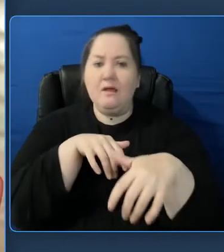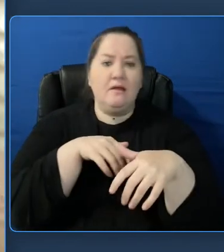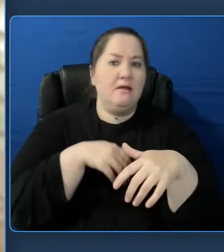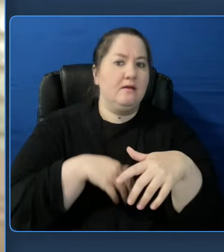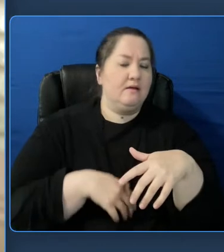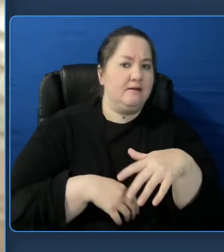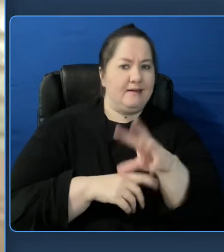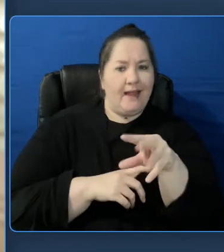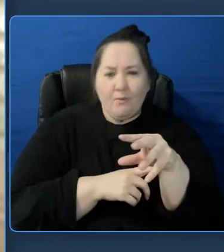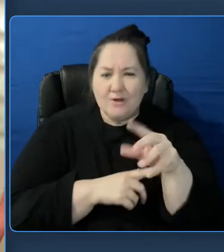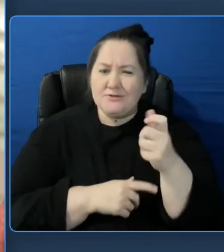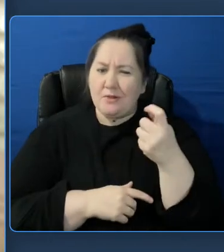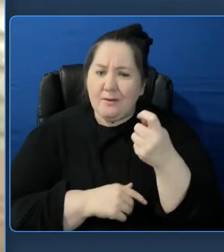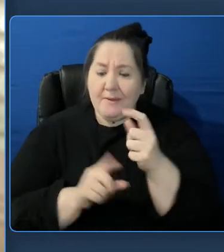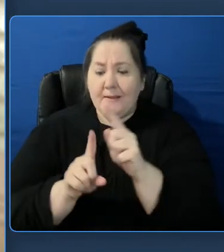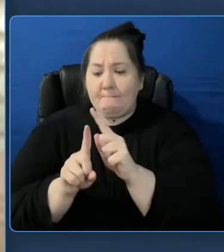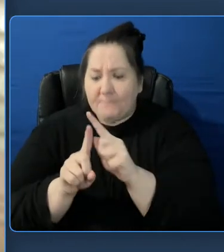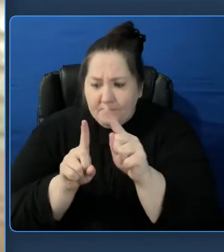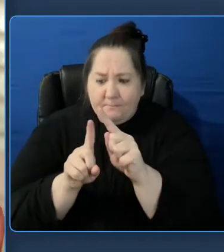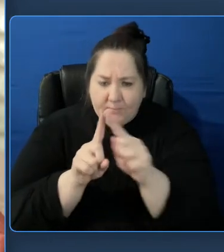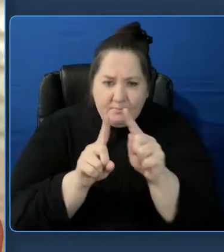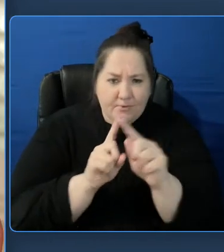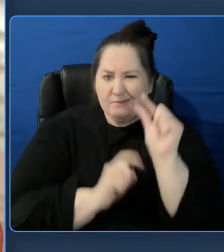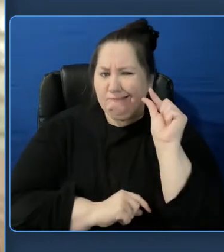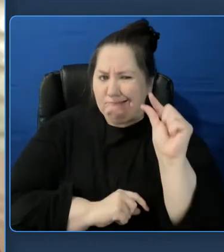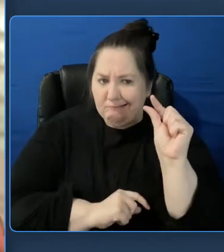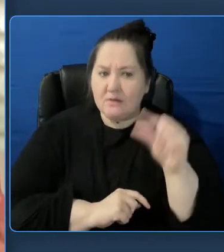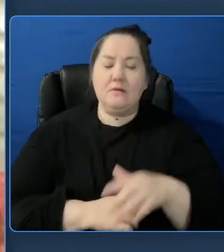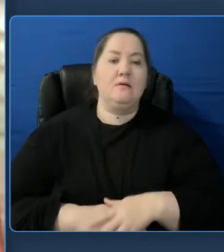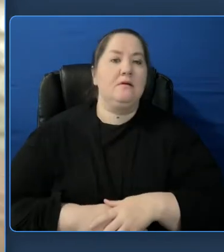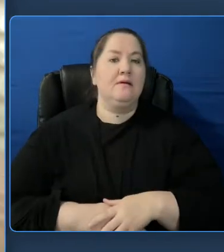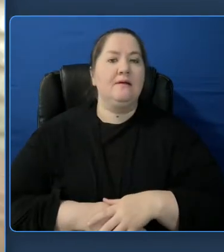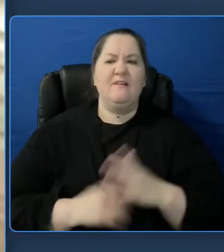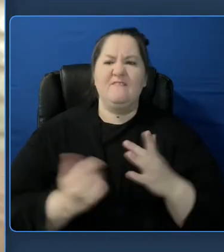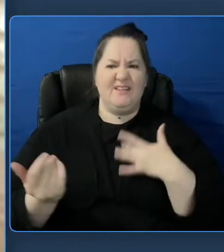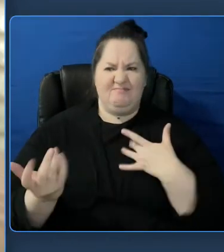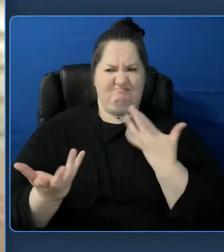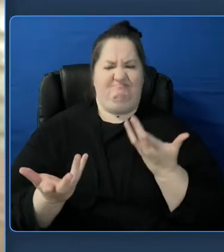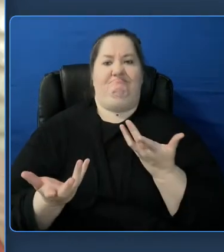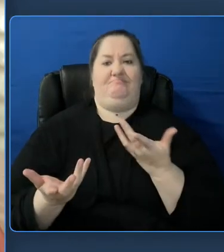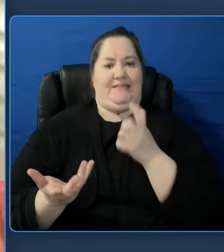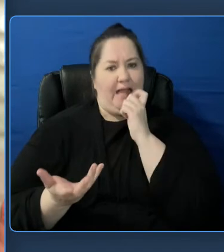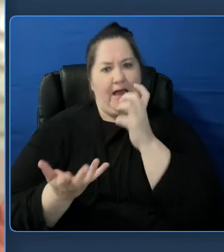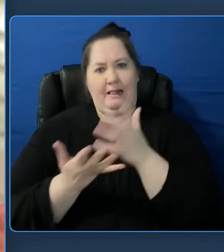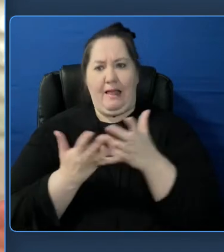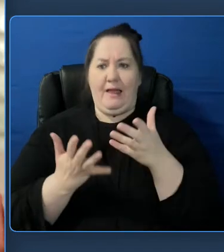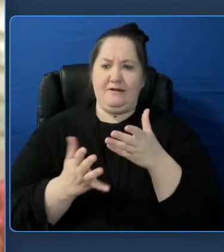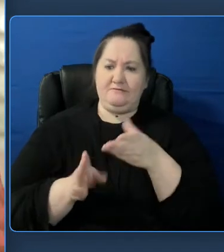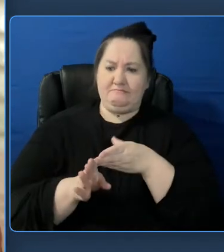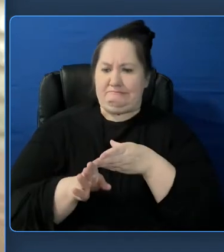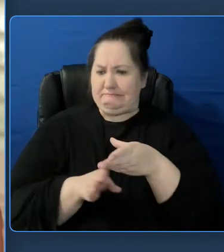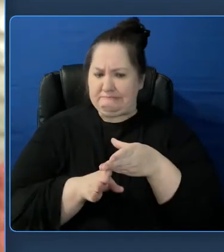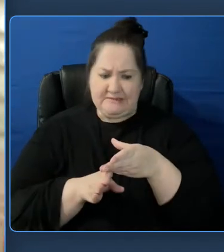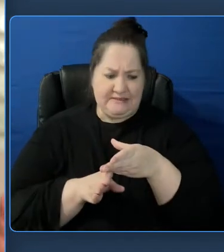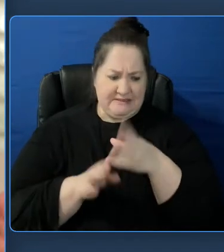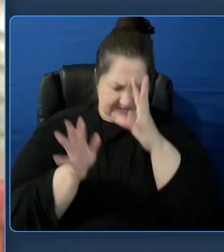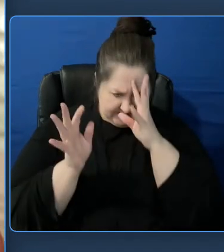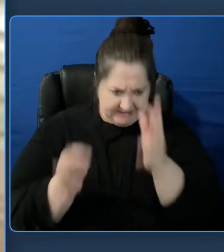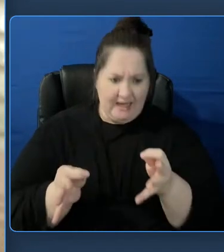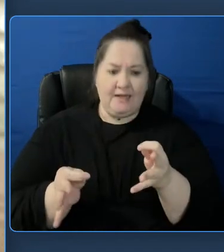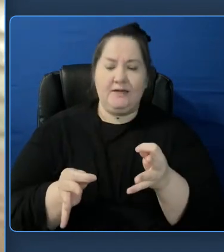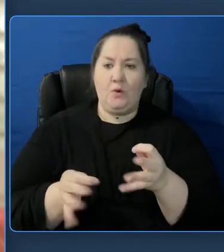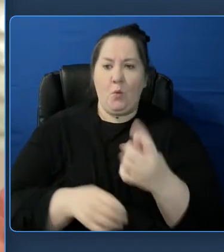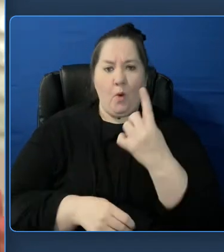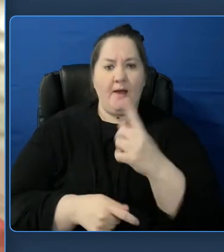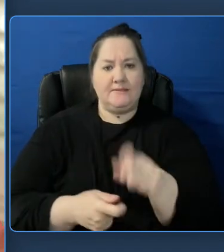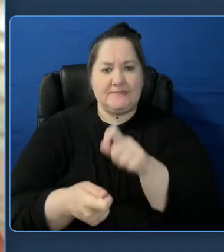there's too many cameras that are just slightly different than the other ones. And I feel like there's not a lot of discipline there in just deciding on something